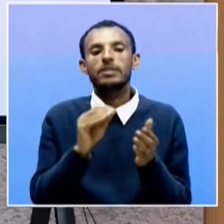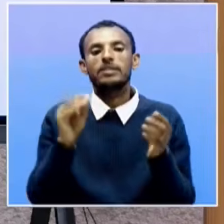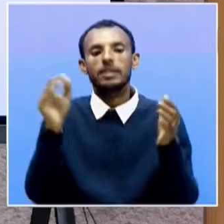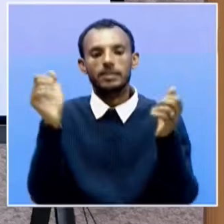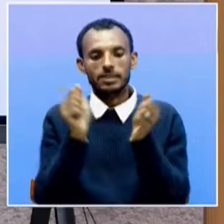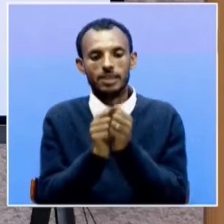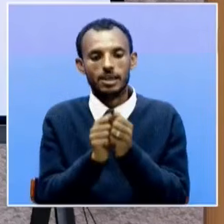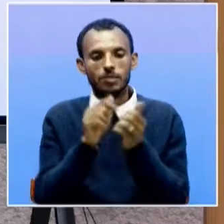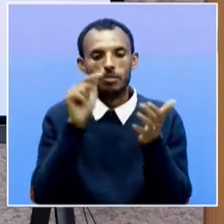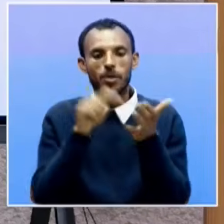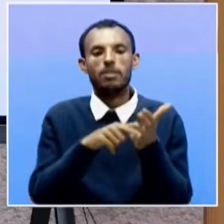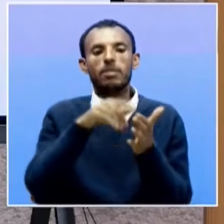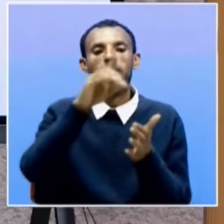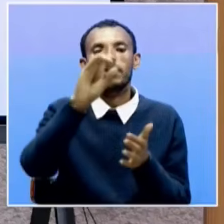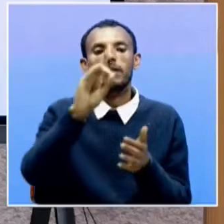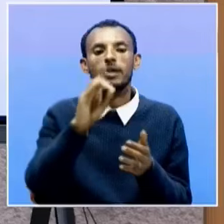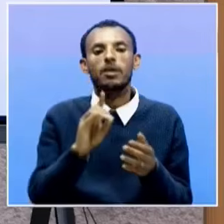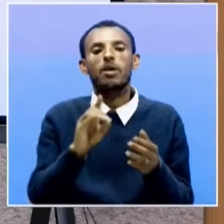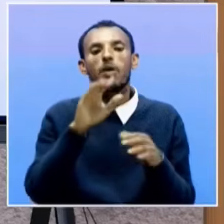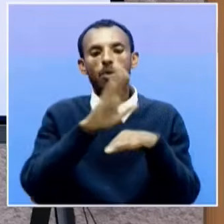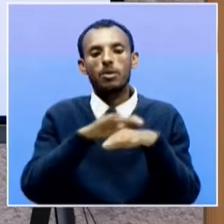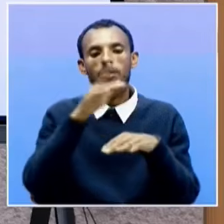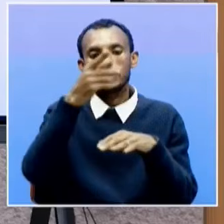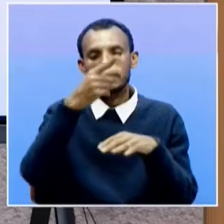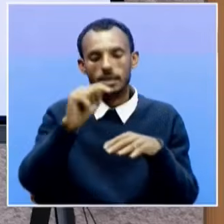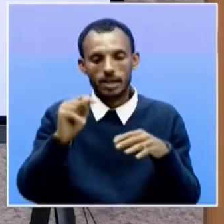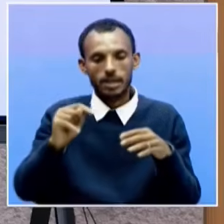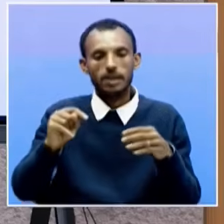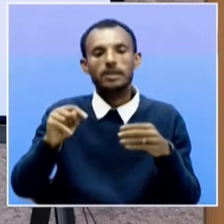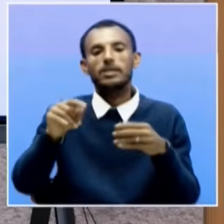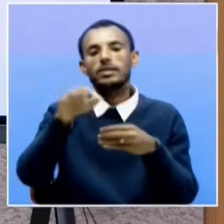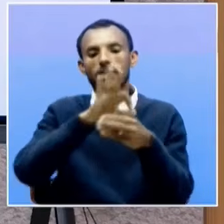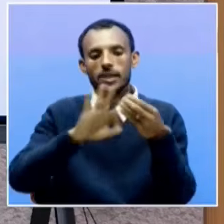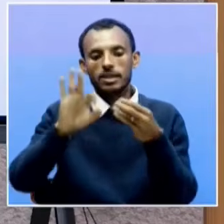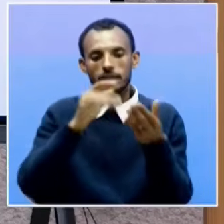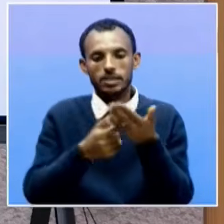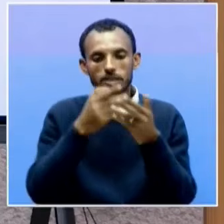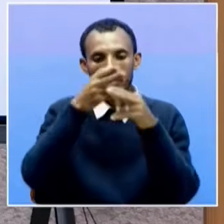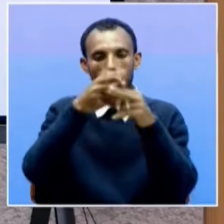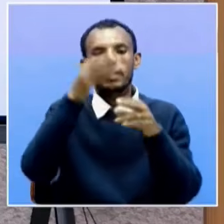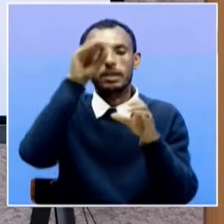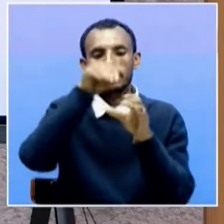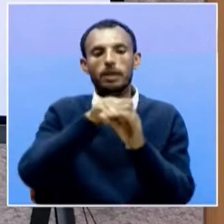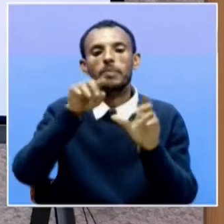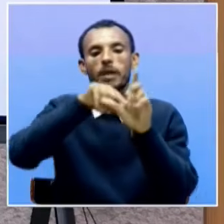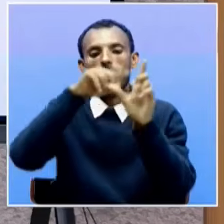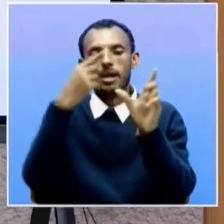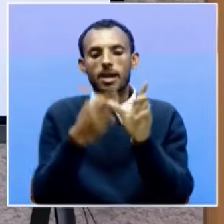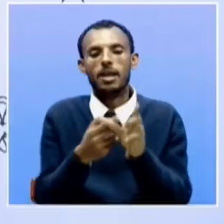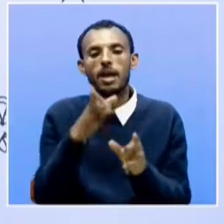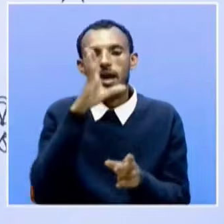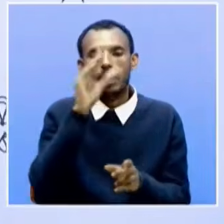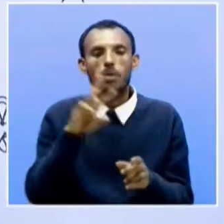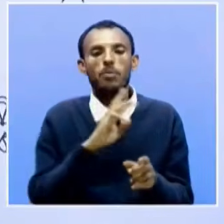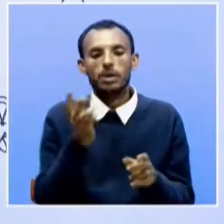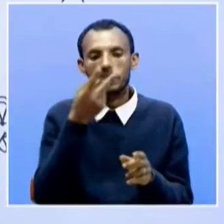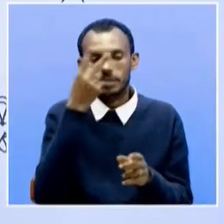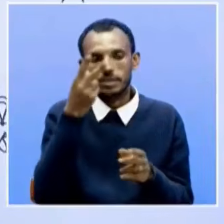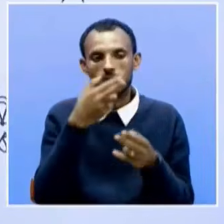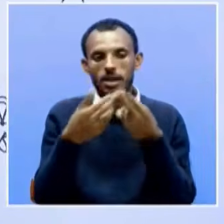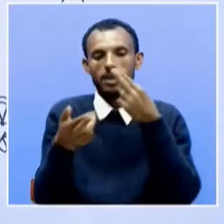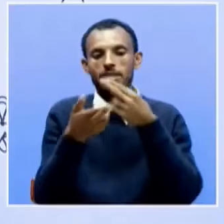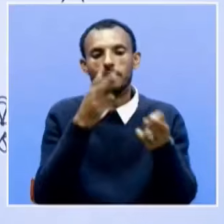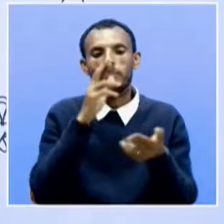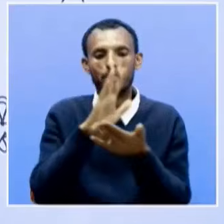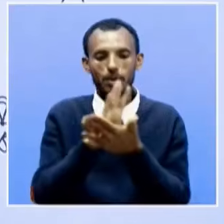some point B on the circle. So this angle is called inscribed angle. And we have seen the